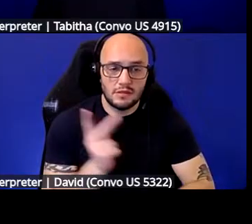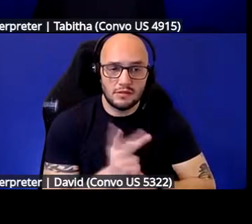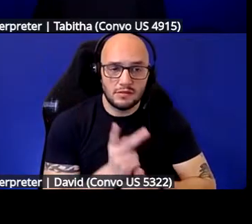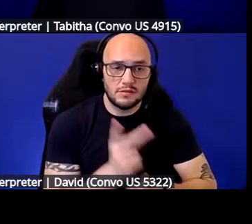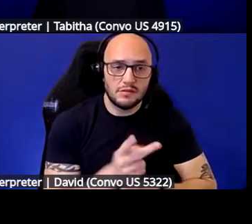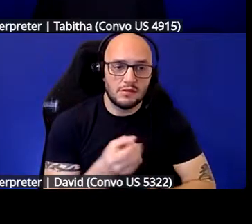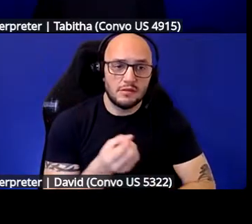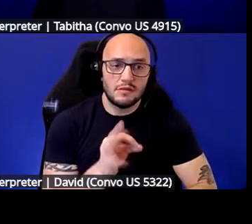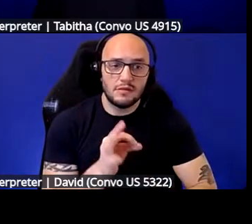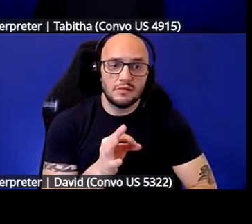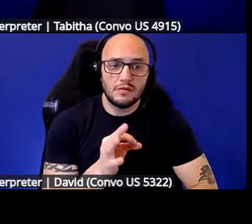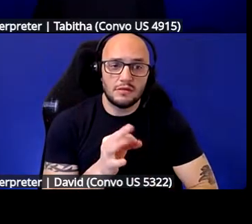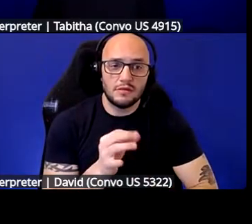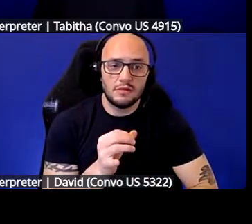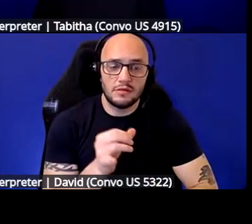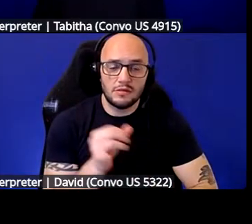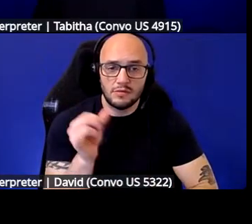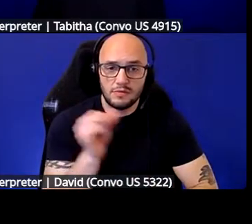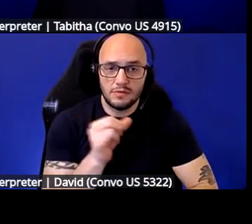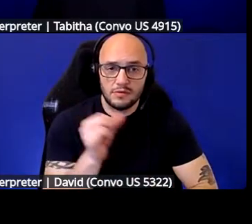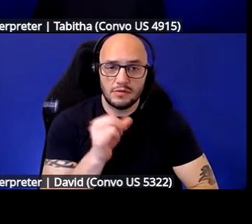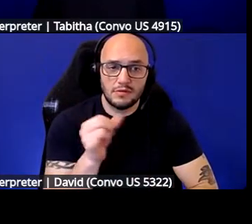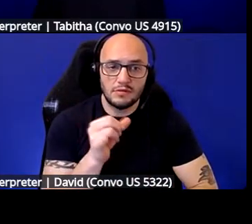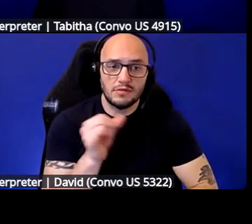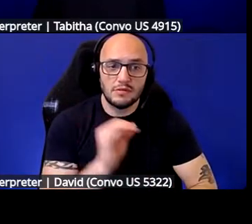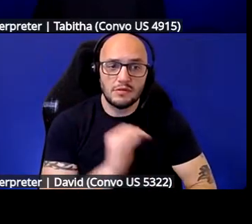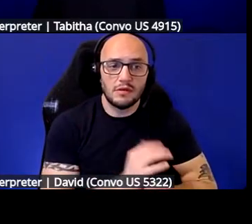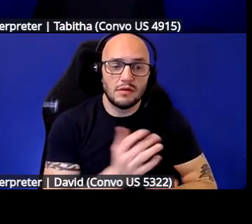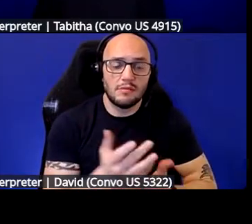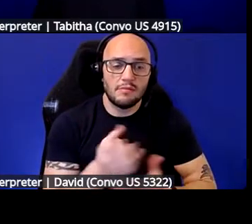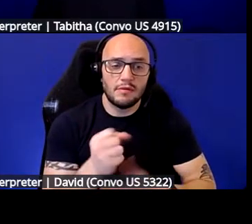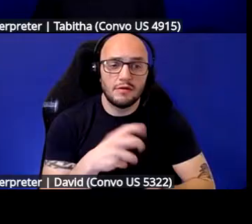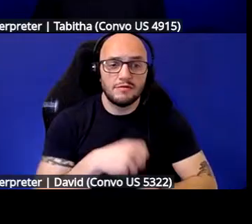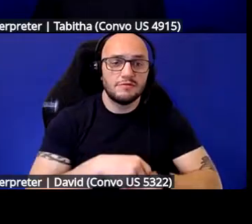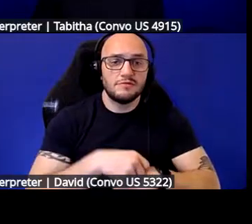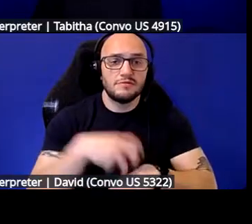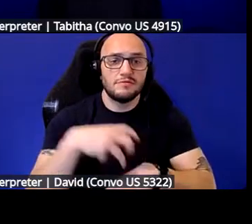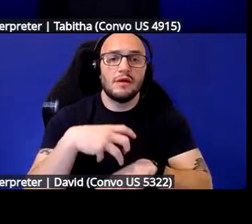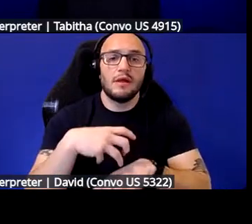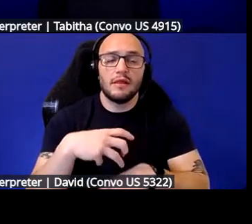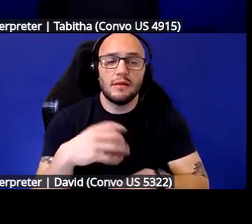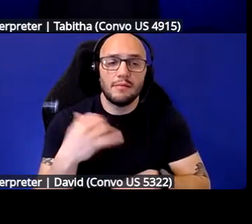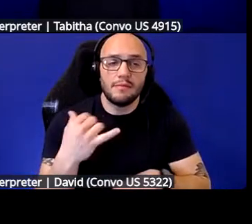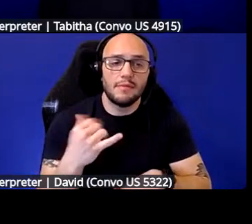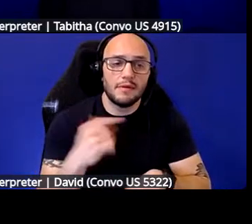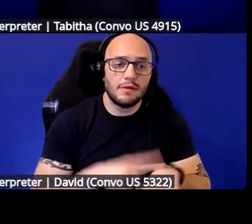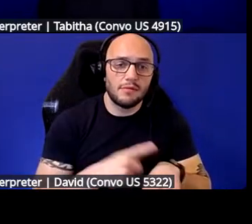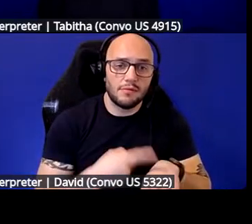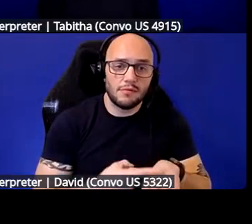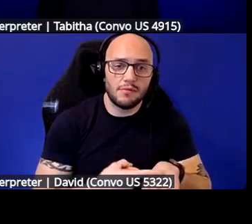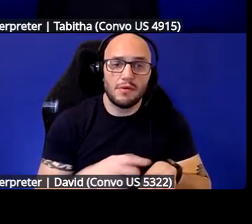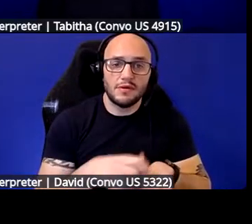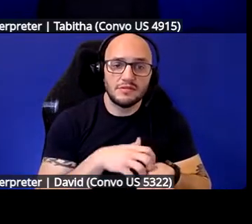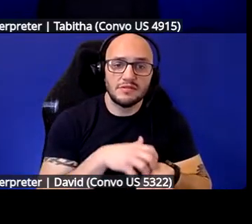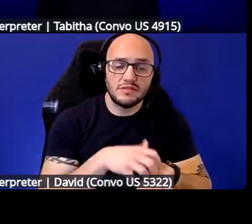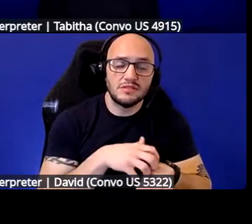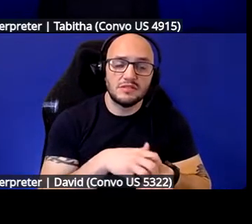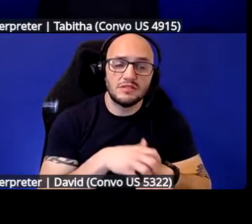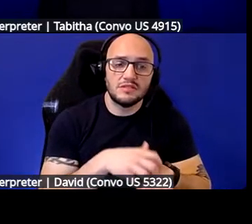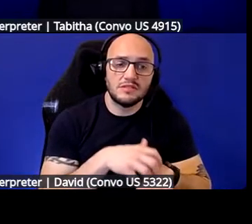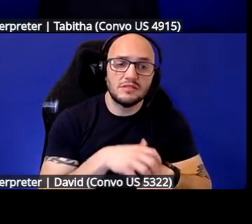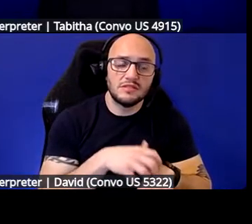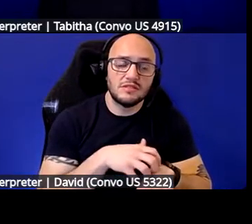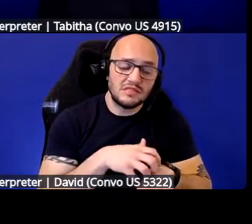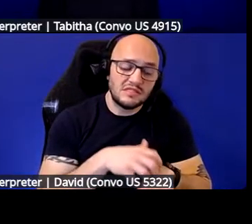the ridiculous amount of swelling that used to come with them. But now they welt and they itch, and the itch